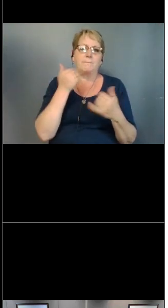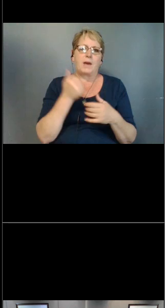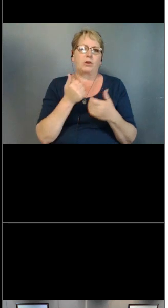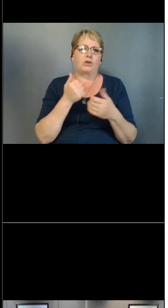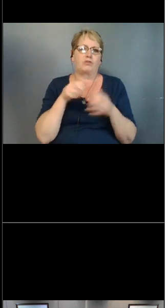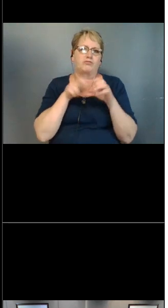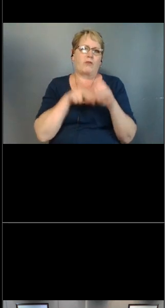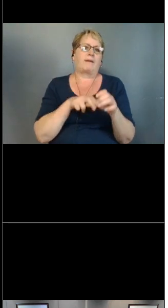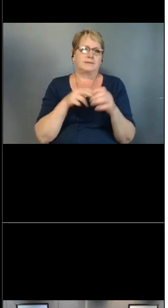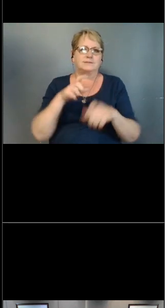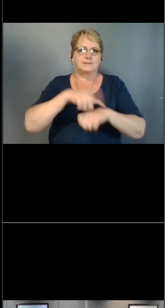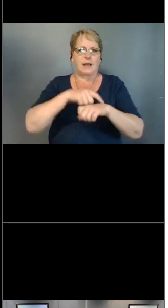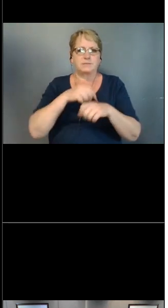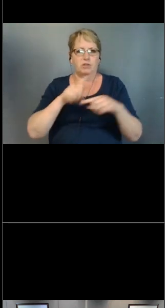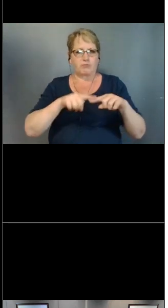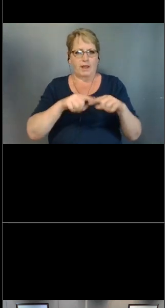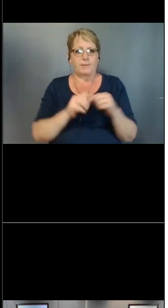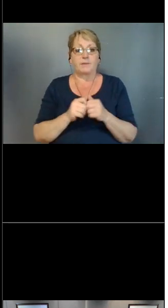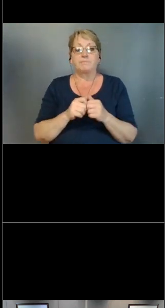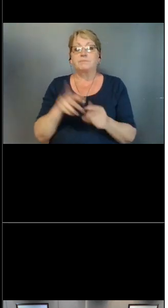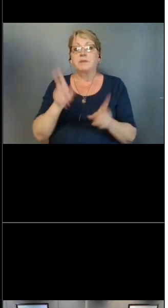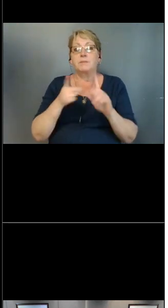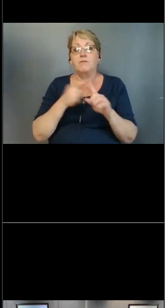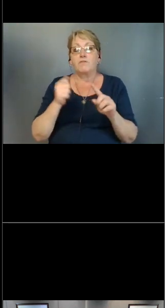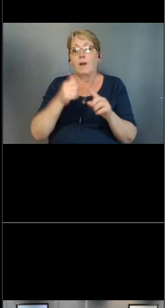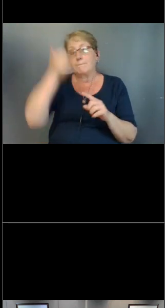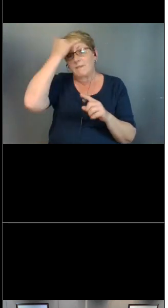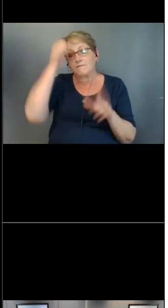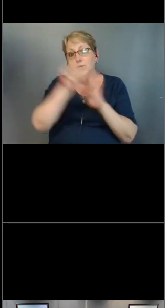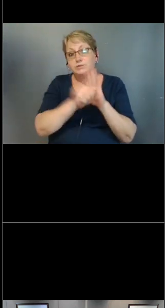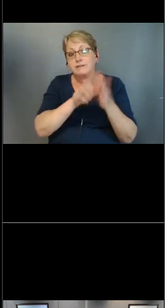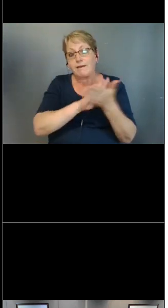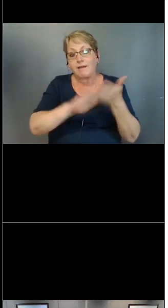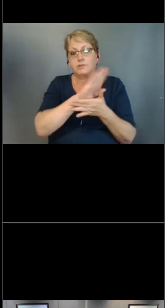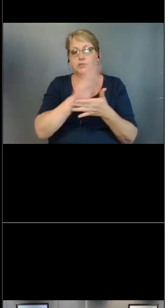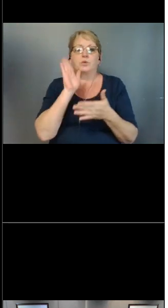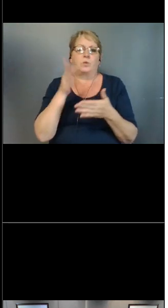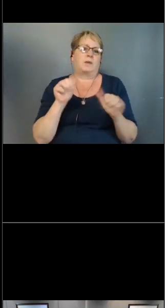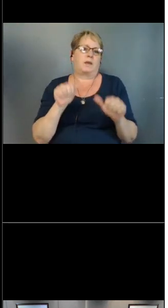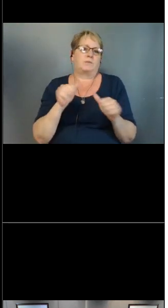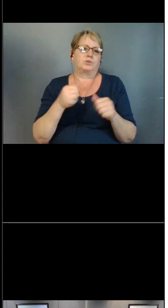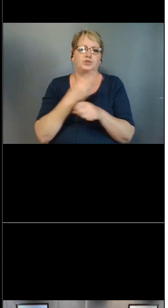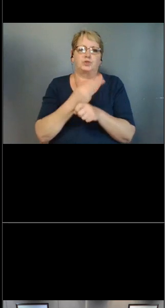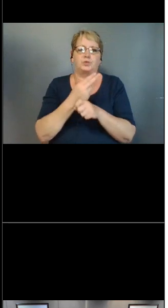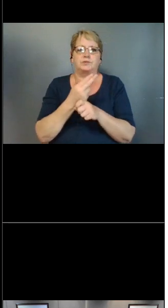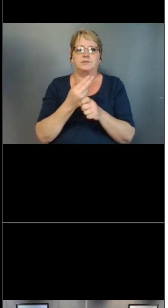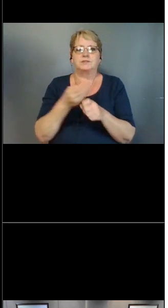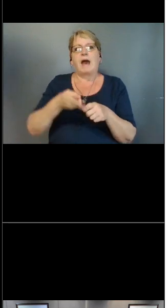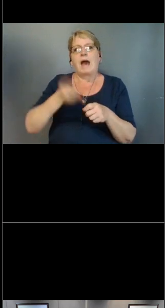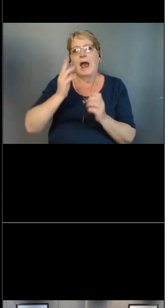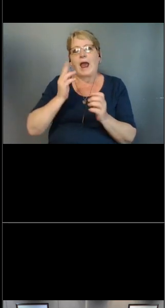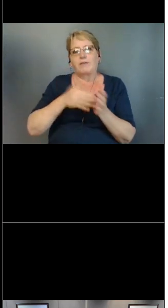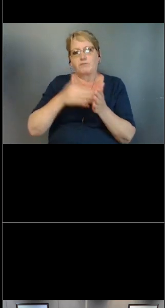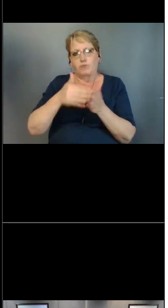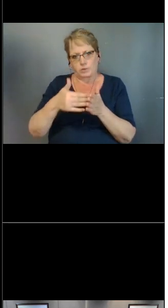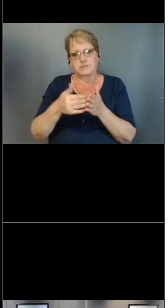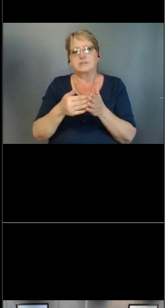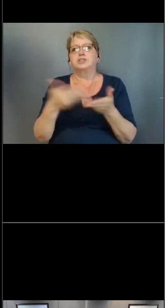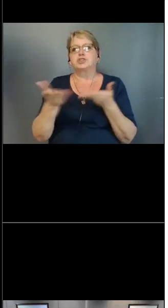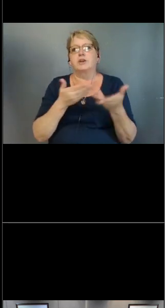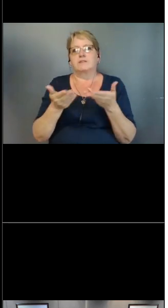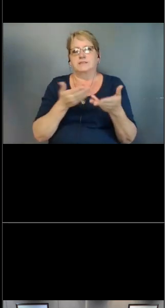passengers. Individuals from Buffalo State still have the opportunity to utilize high-frequency services like the 3 Grant and 20 Elmwood